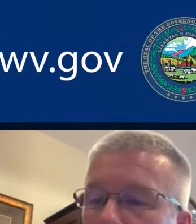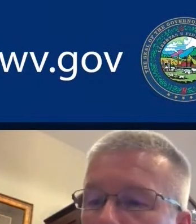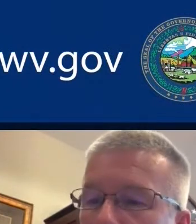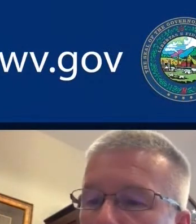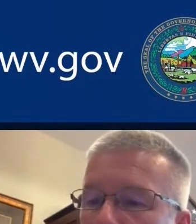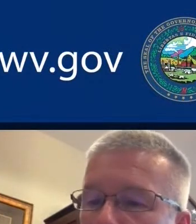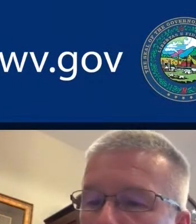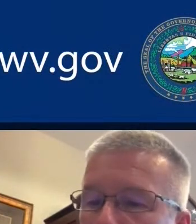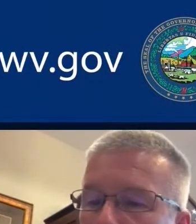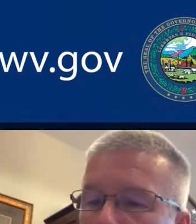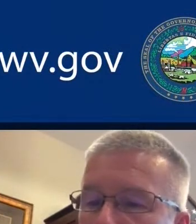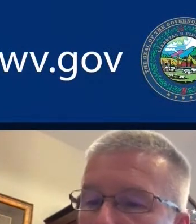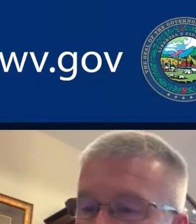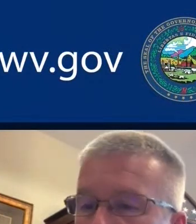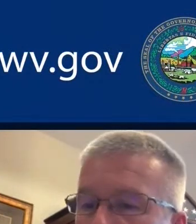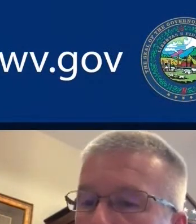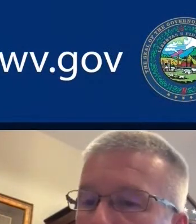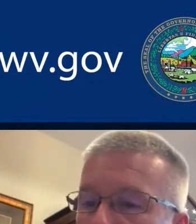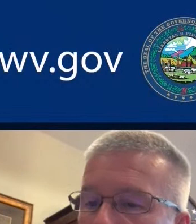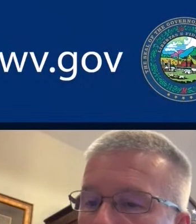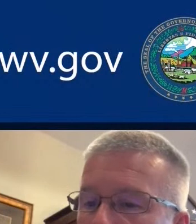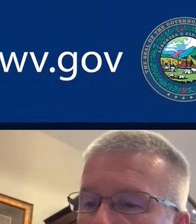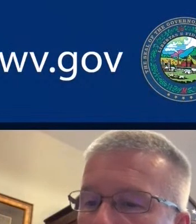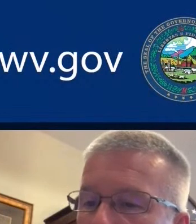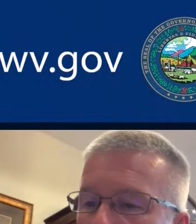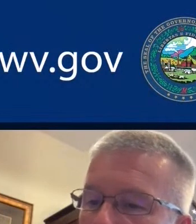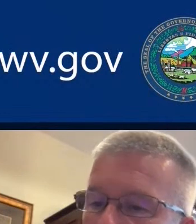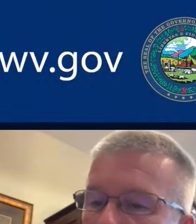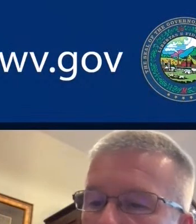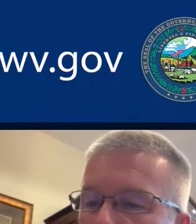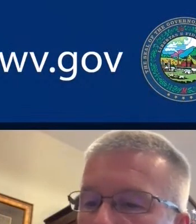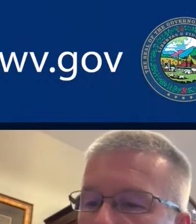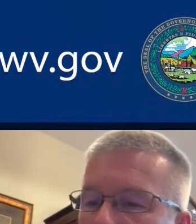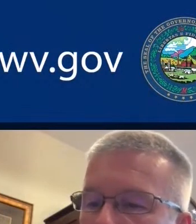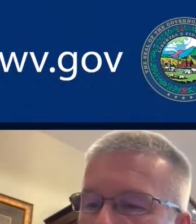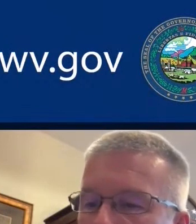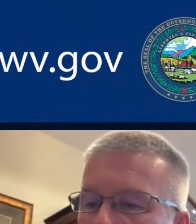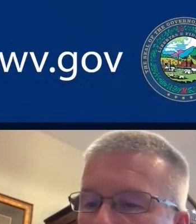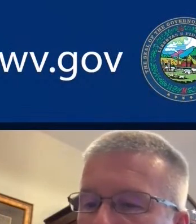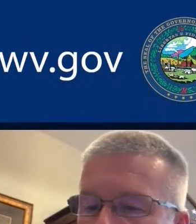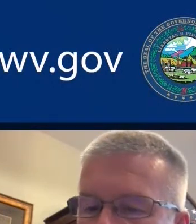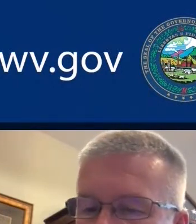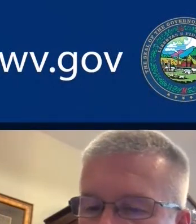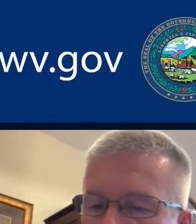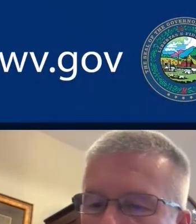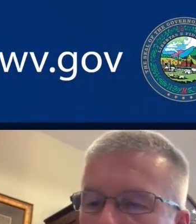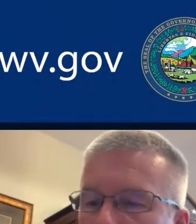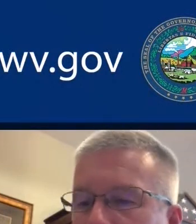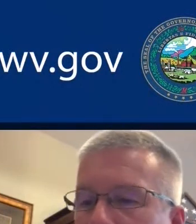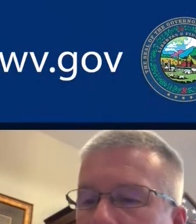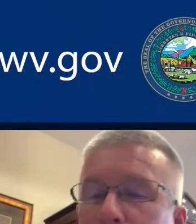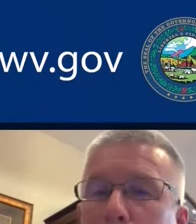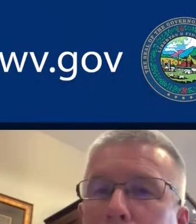63.7% of the population, and the eligible age fully vaccinated is